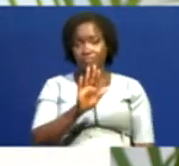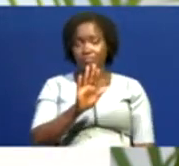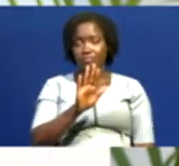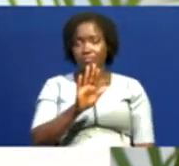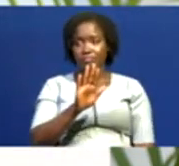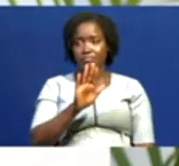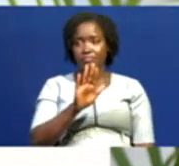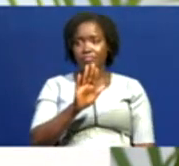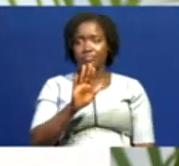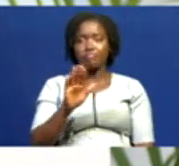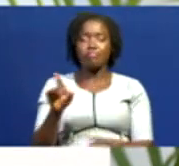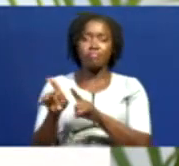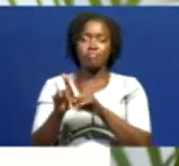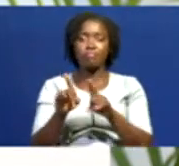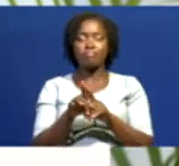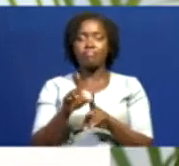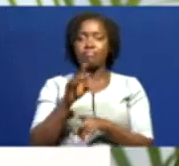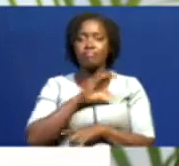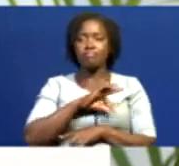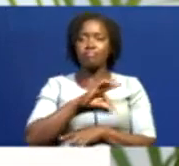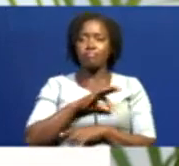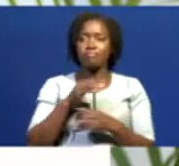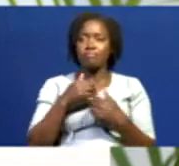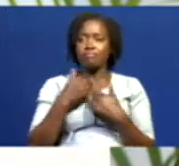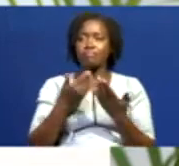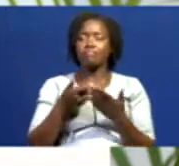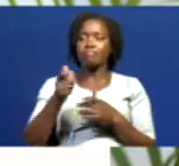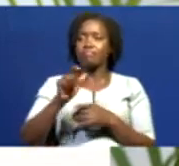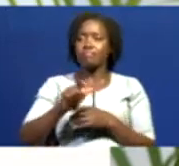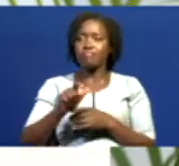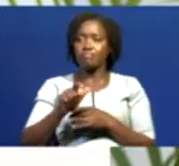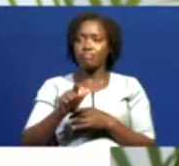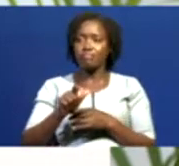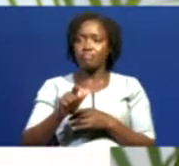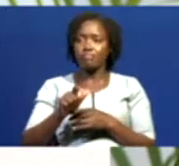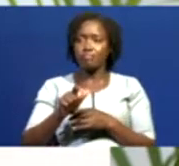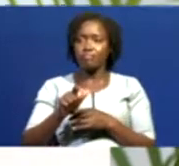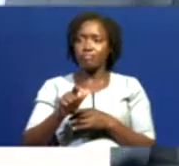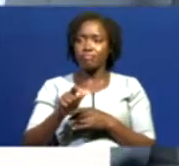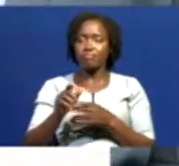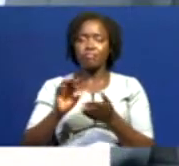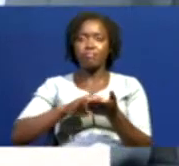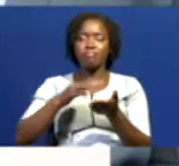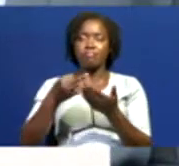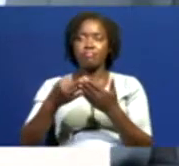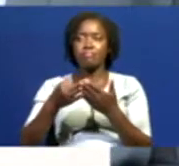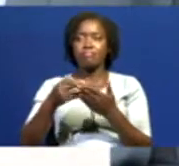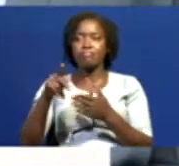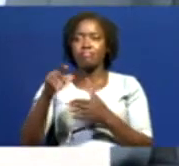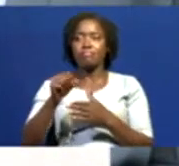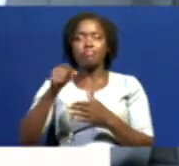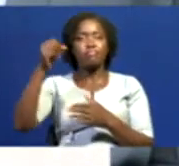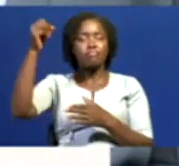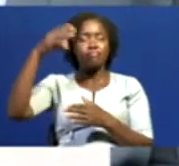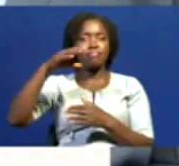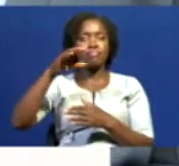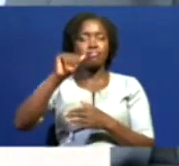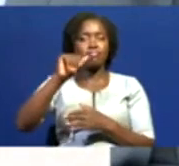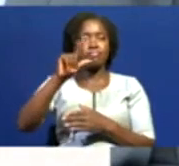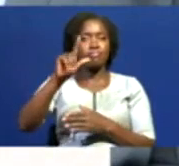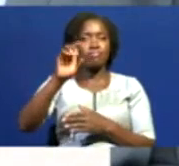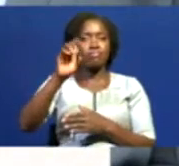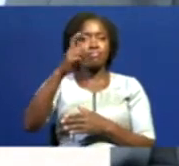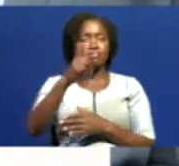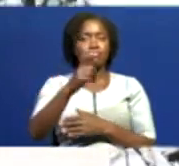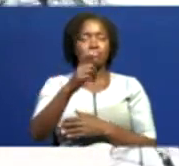cost. Again, KETRACO benefits by having this additional funds. PS Energy Alex Wachira noted the